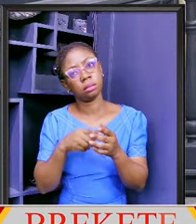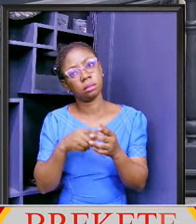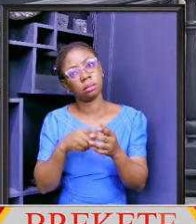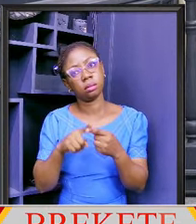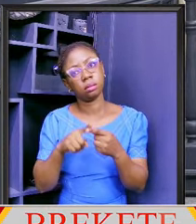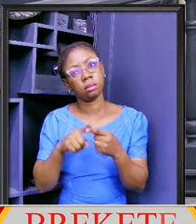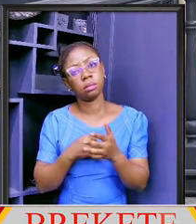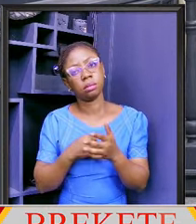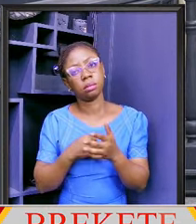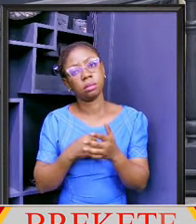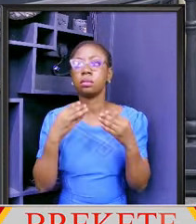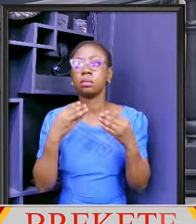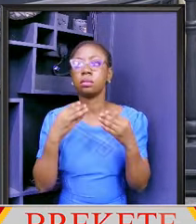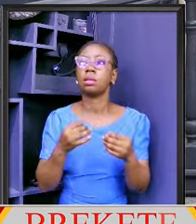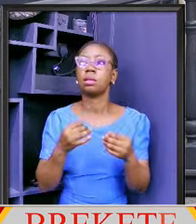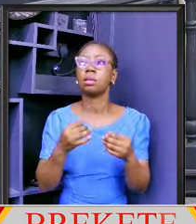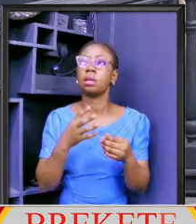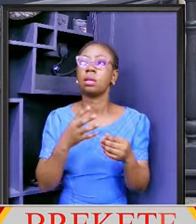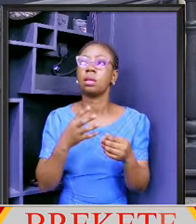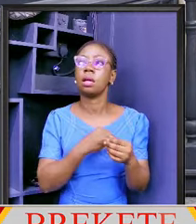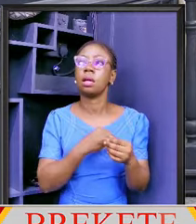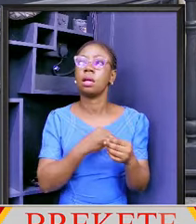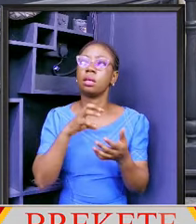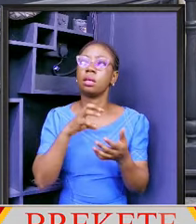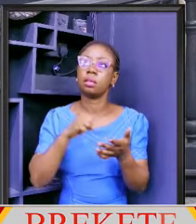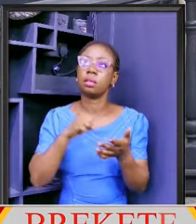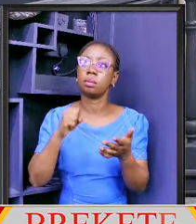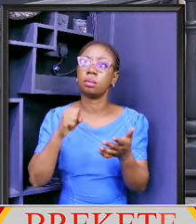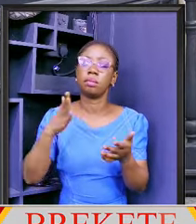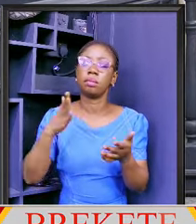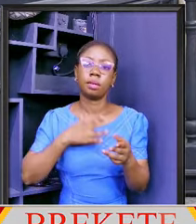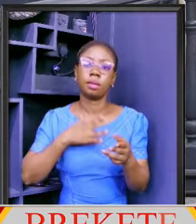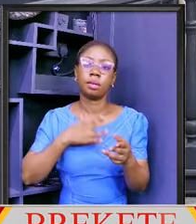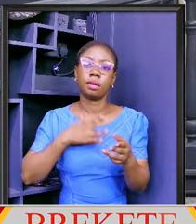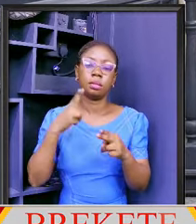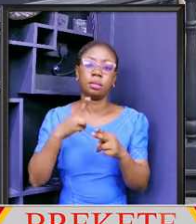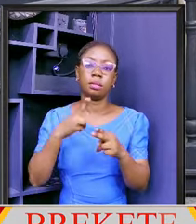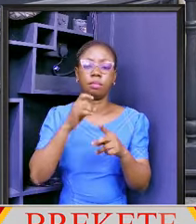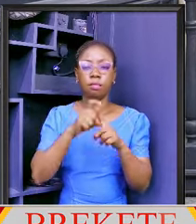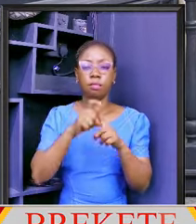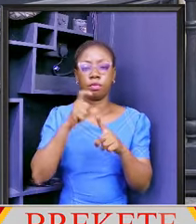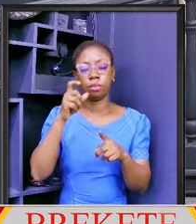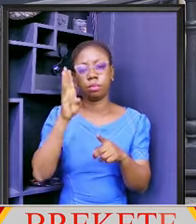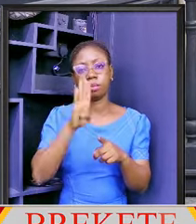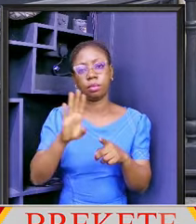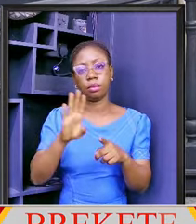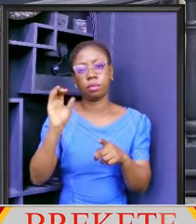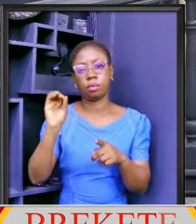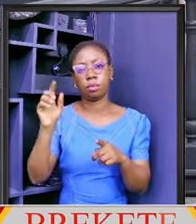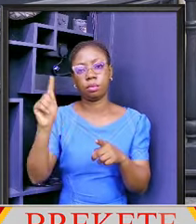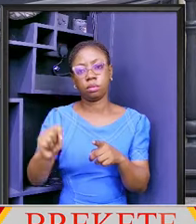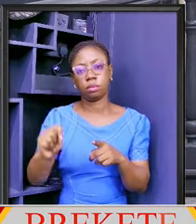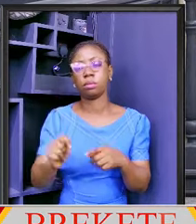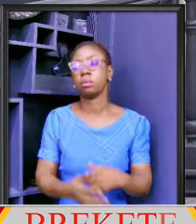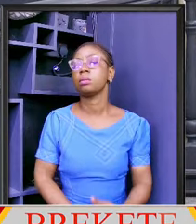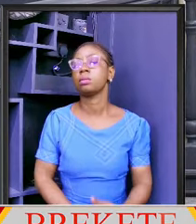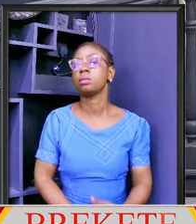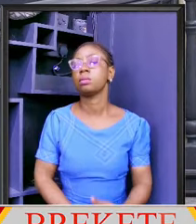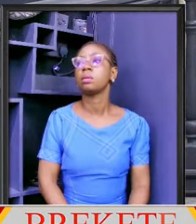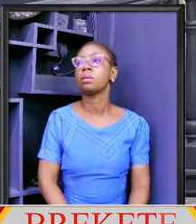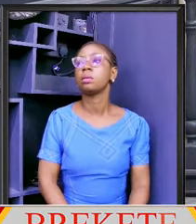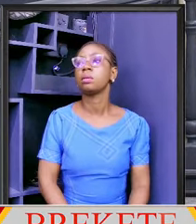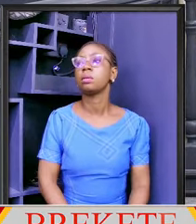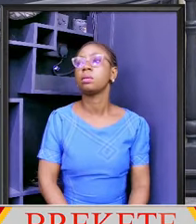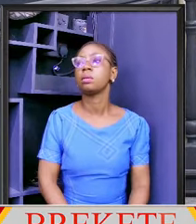So, and add BOT and remove my name from the BOT. Look at this. Look at this